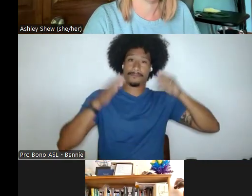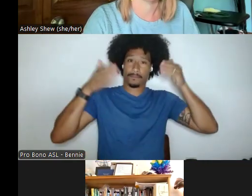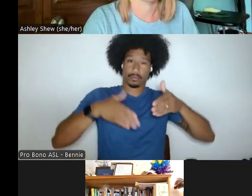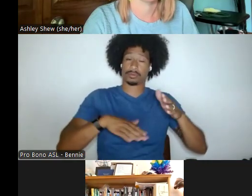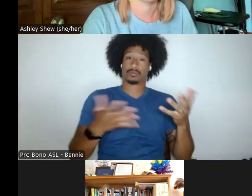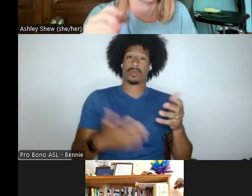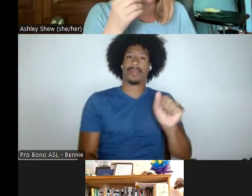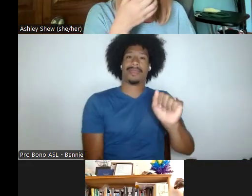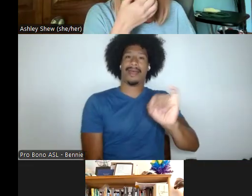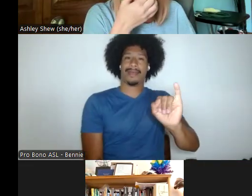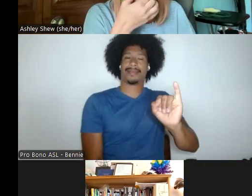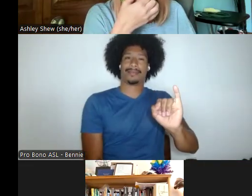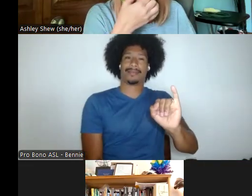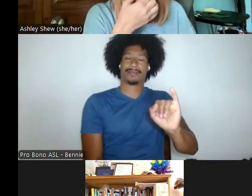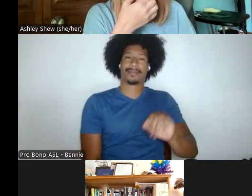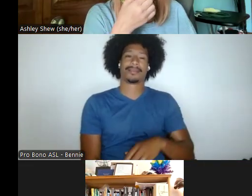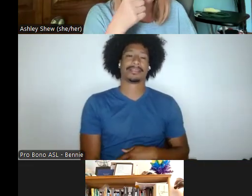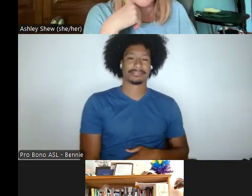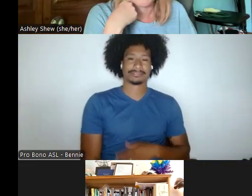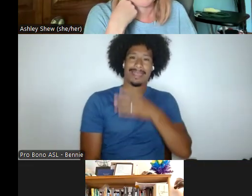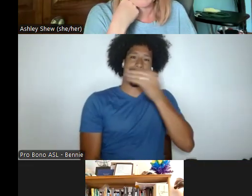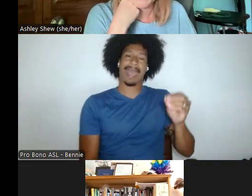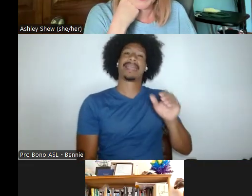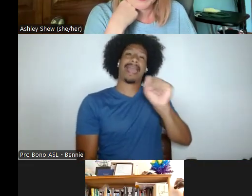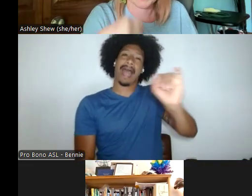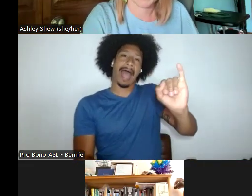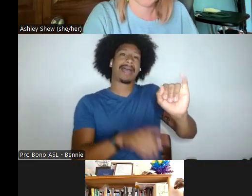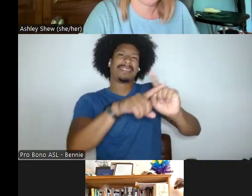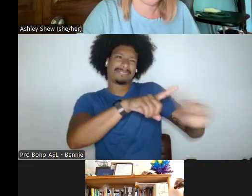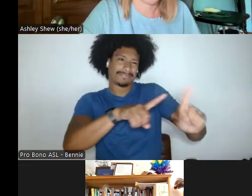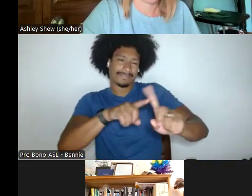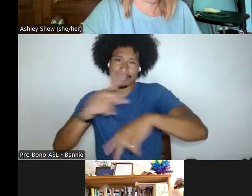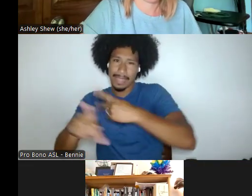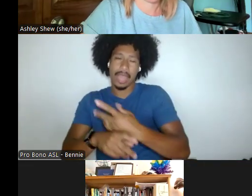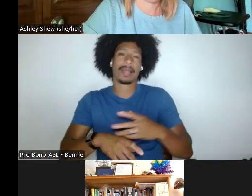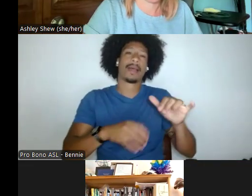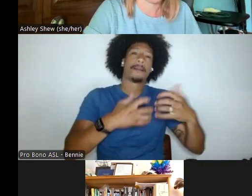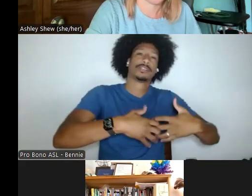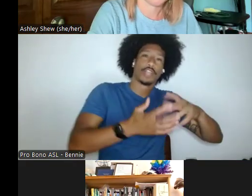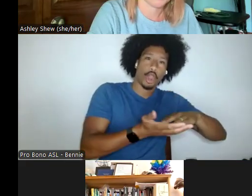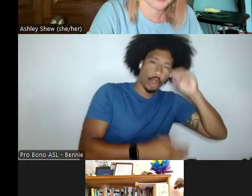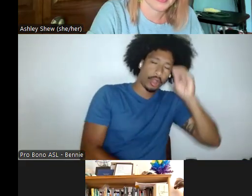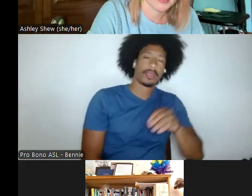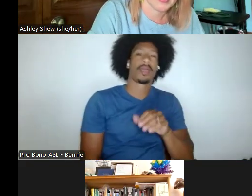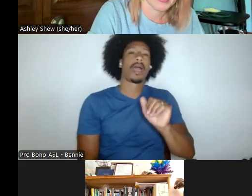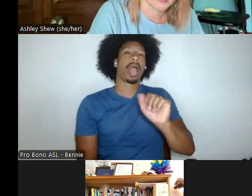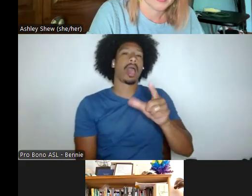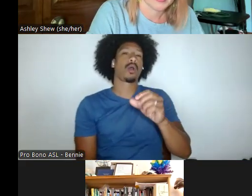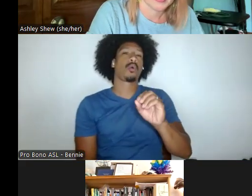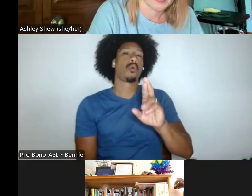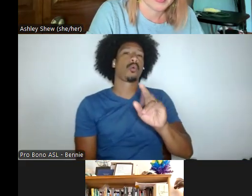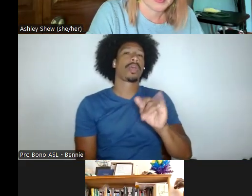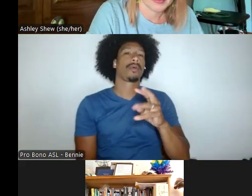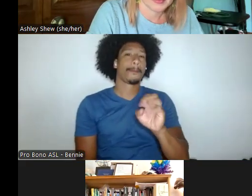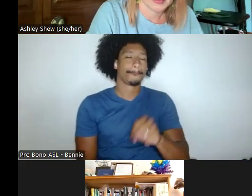intelligence in all of its varying different forms, machine learning, algorithms, and now